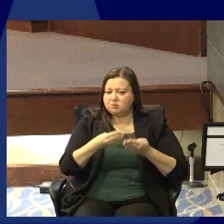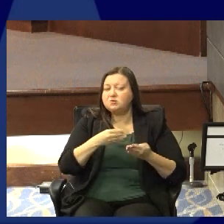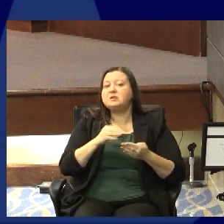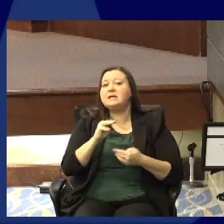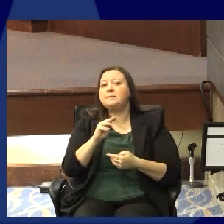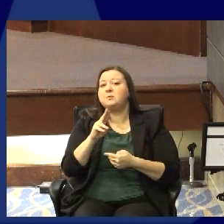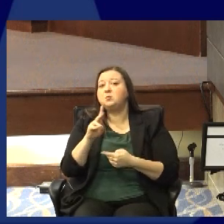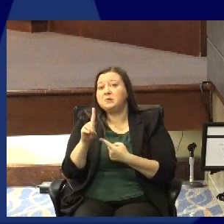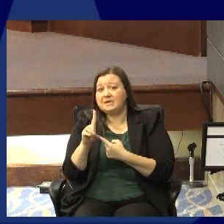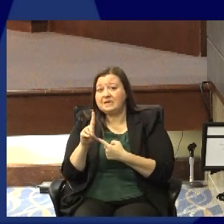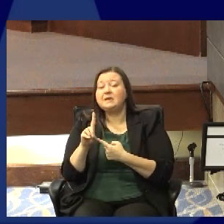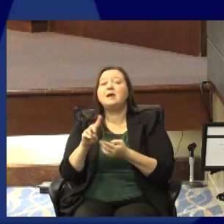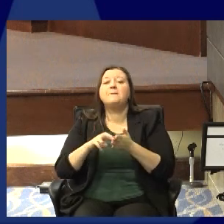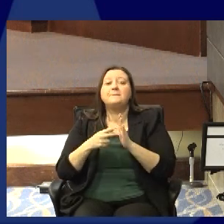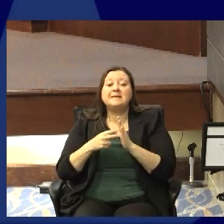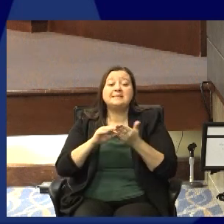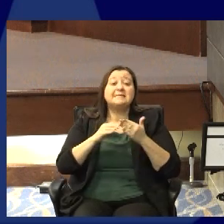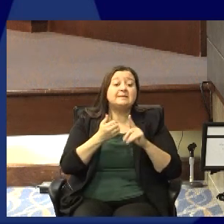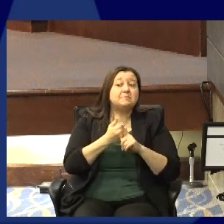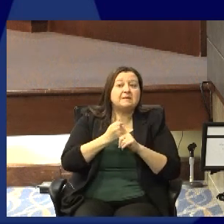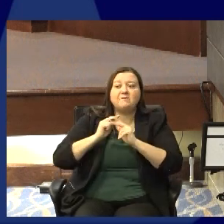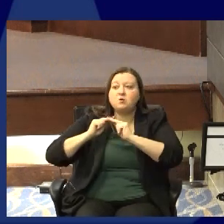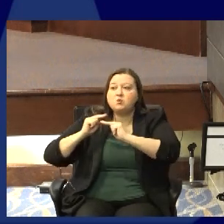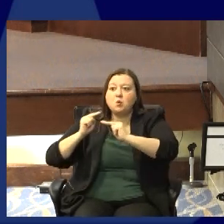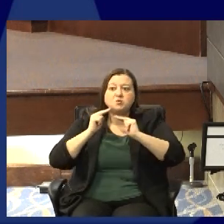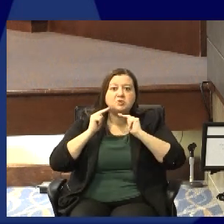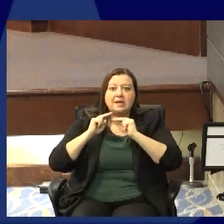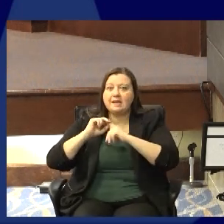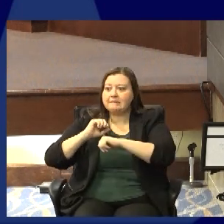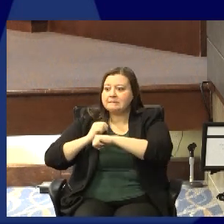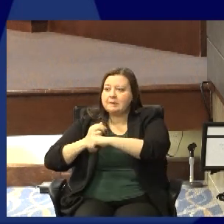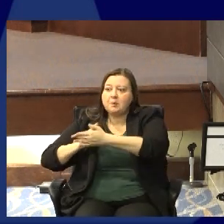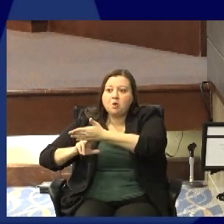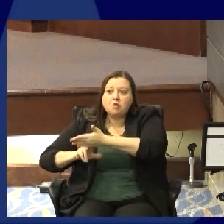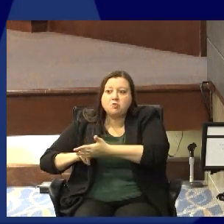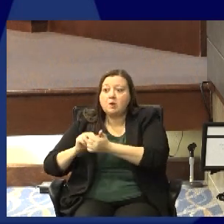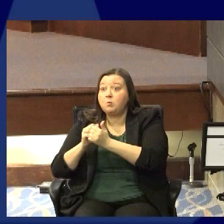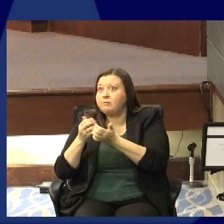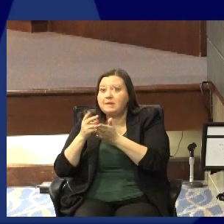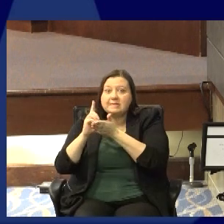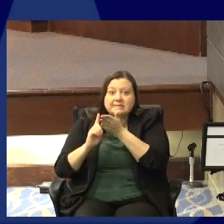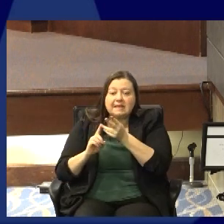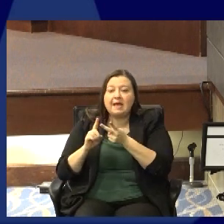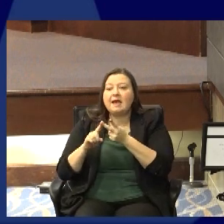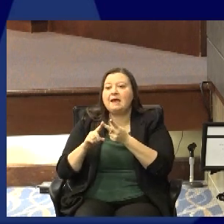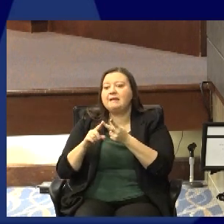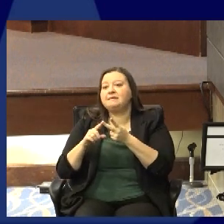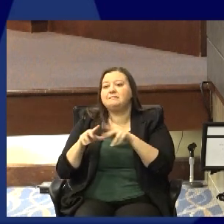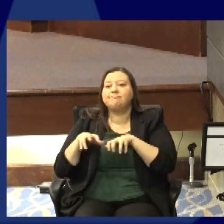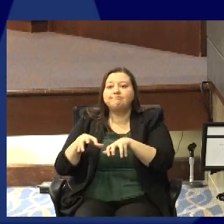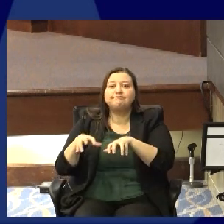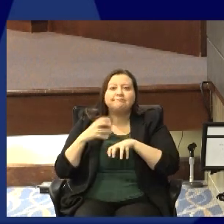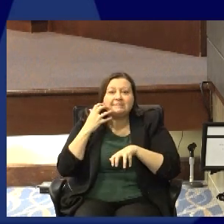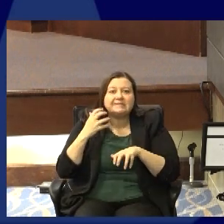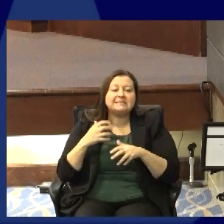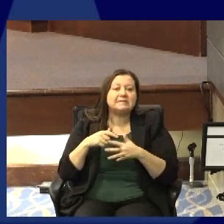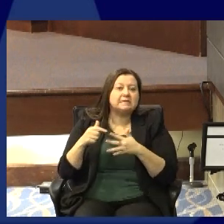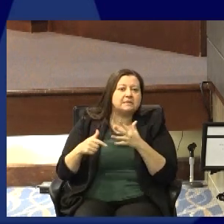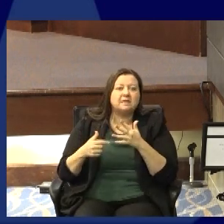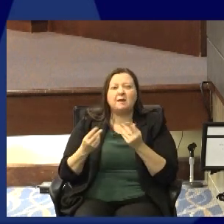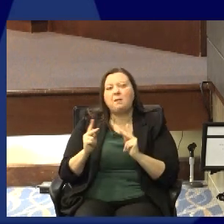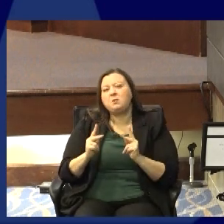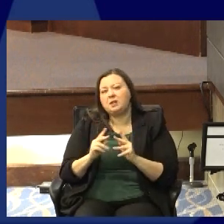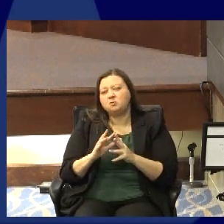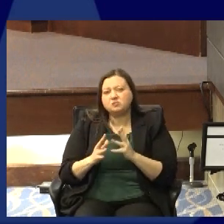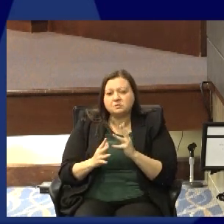means that city can negotiate all kinds of deal points, including deal points on design and density that can be very beneficial to the city. And